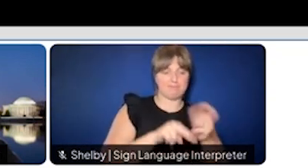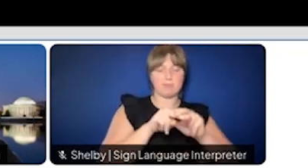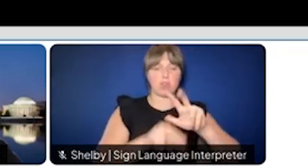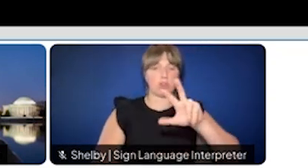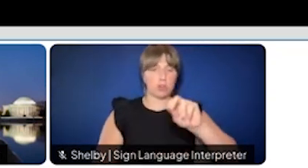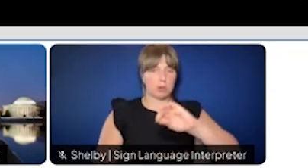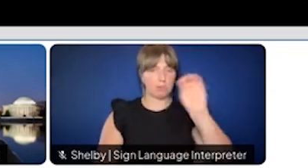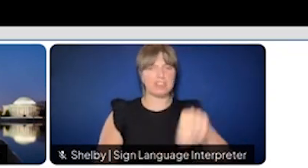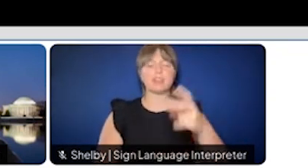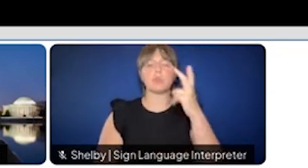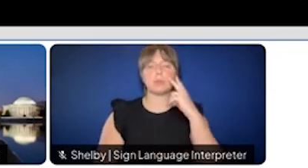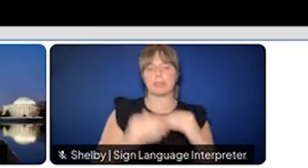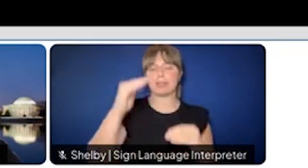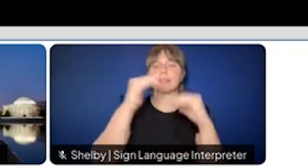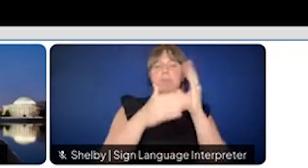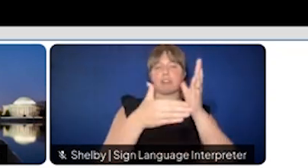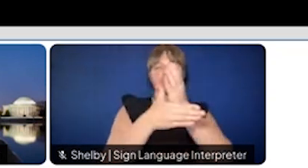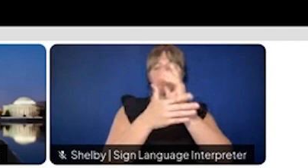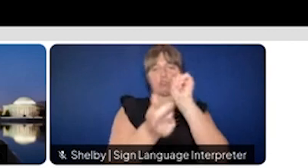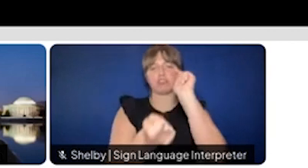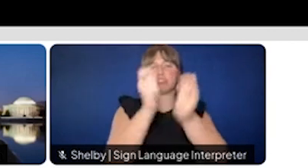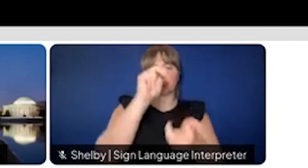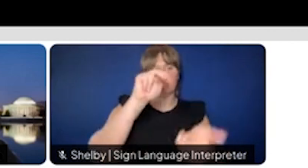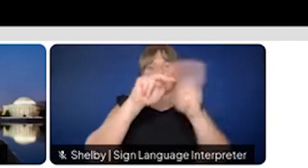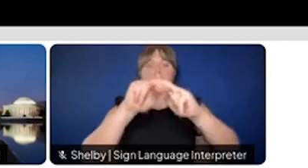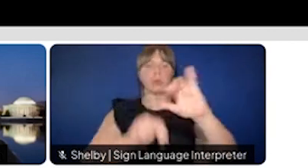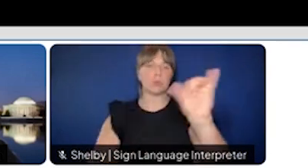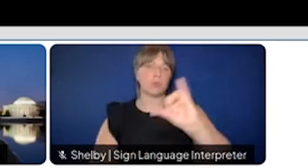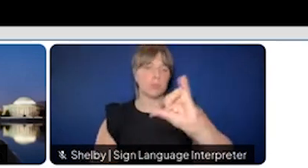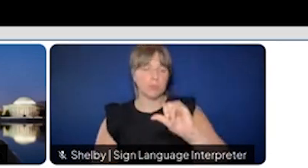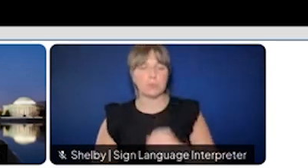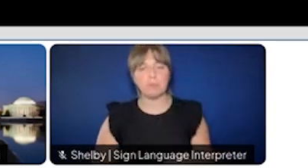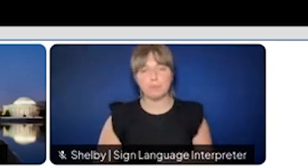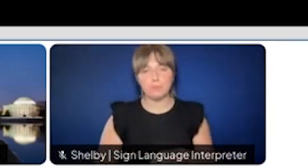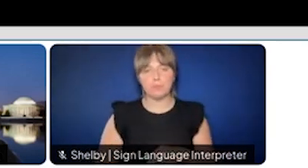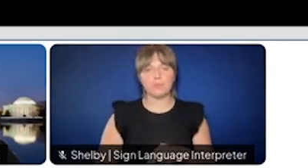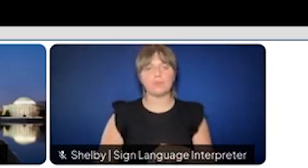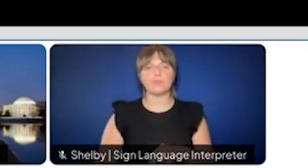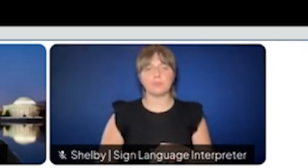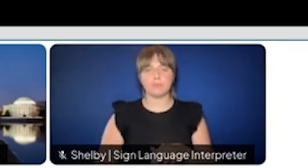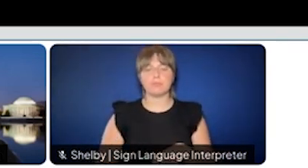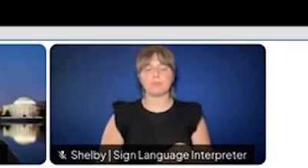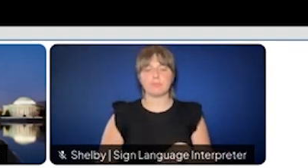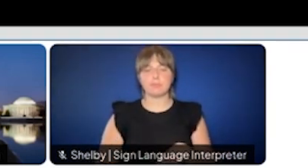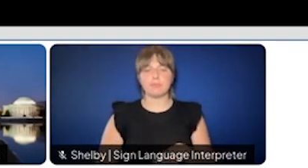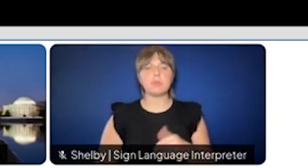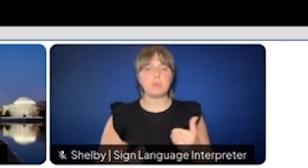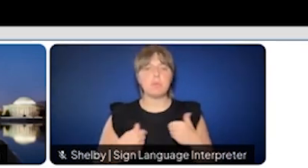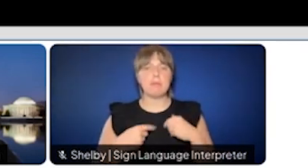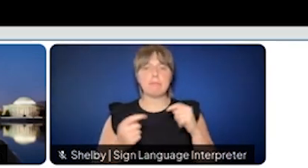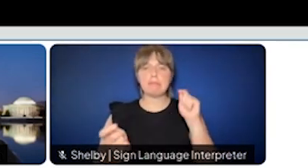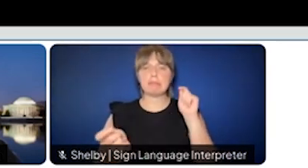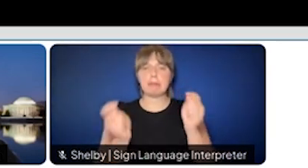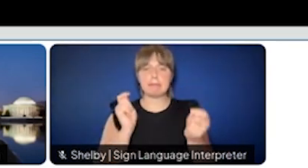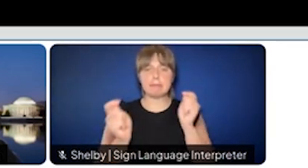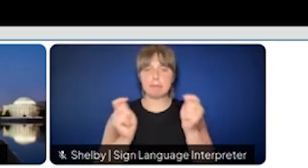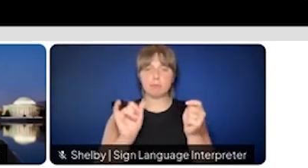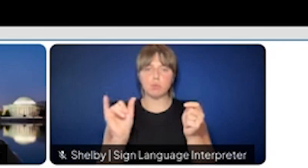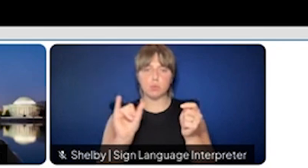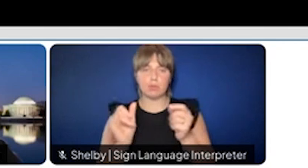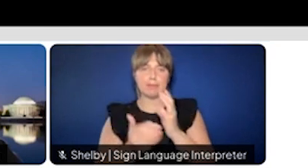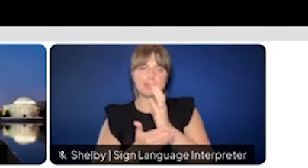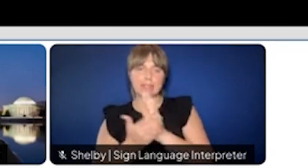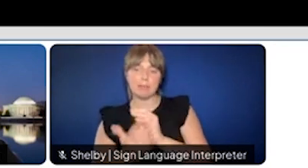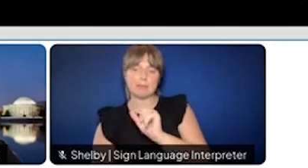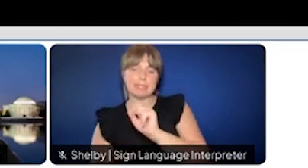see the max shares eligible and max notional jump up. Then we do have a couple of custom buckets here. There's a group of stakeholders that are meant to